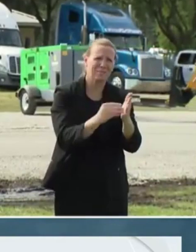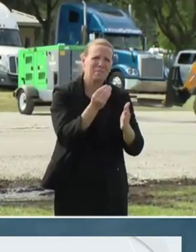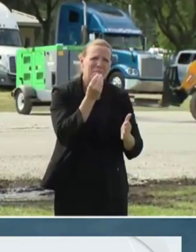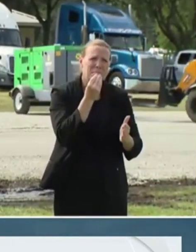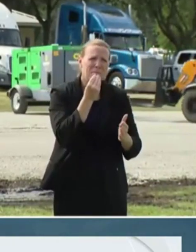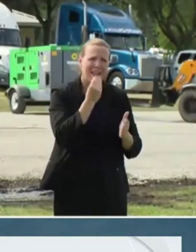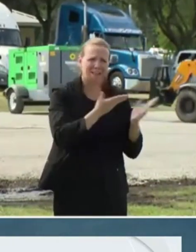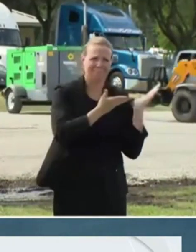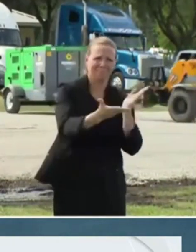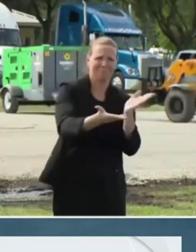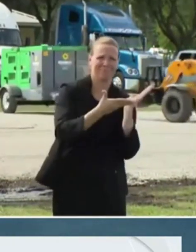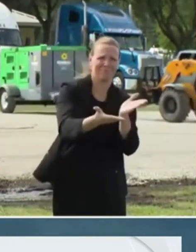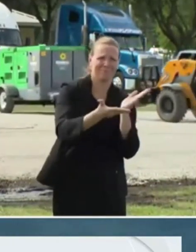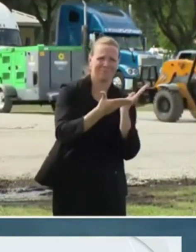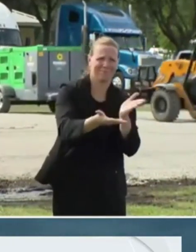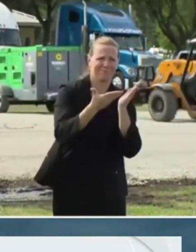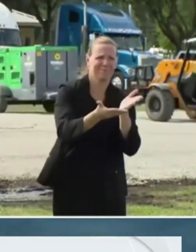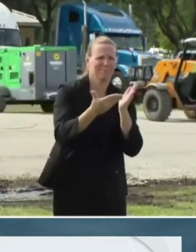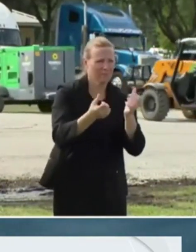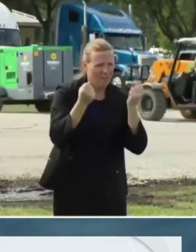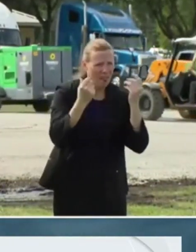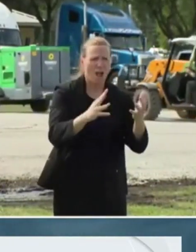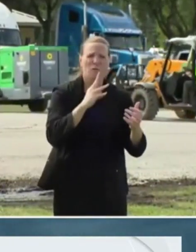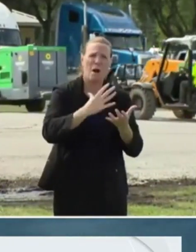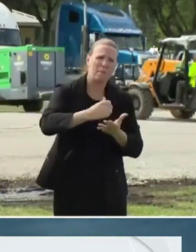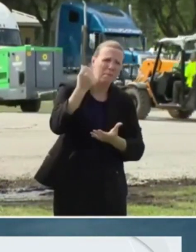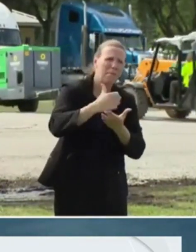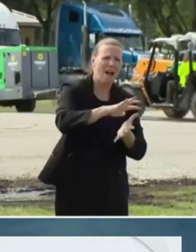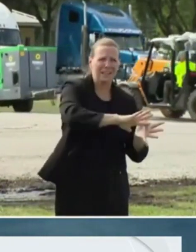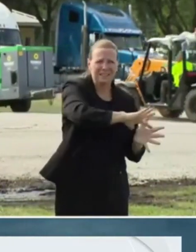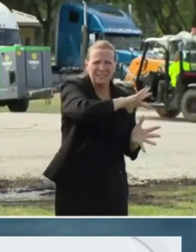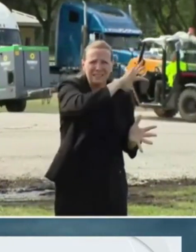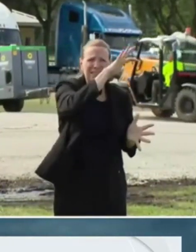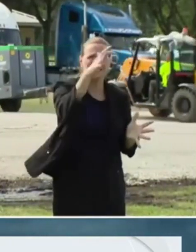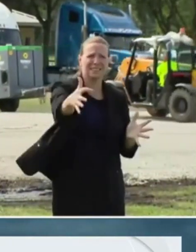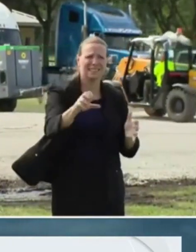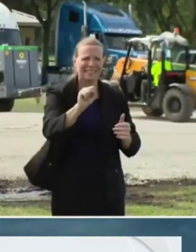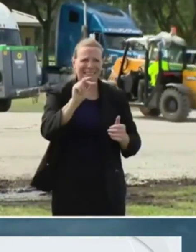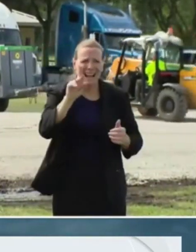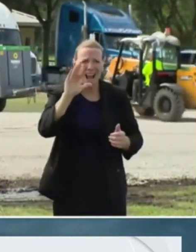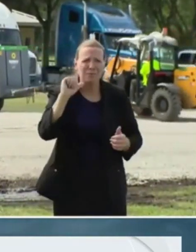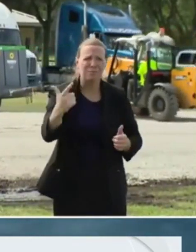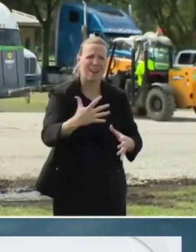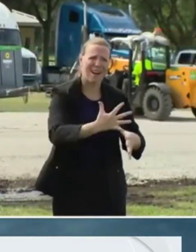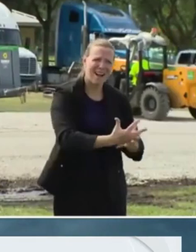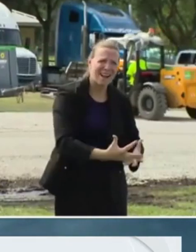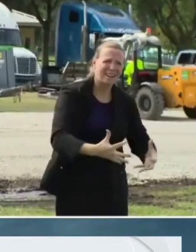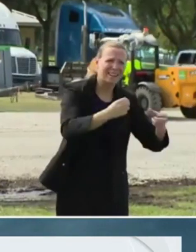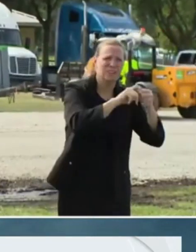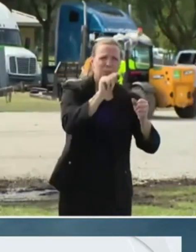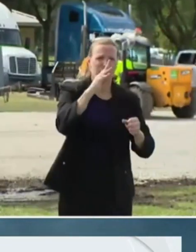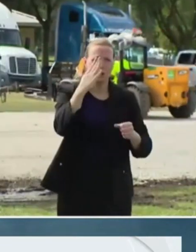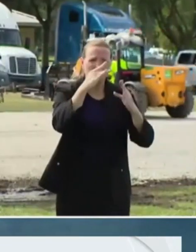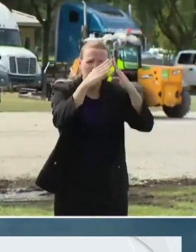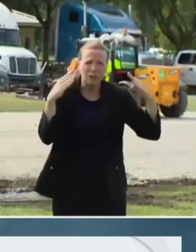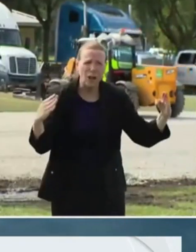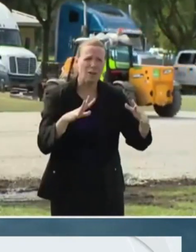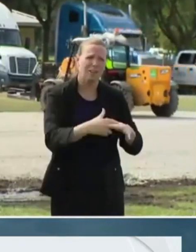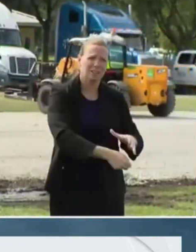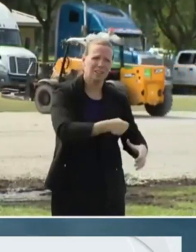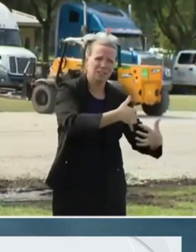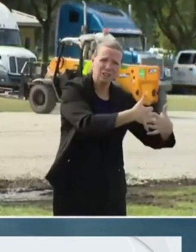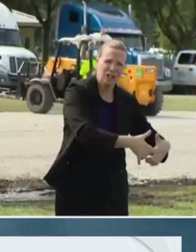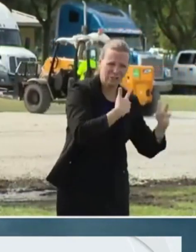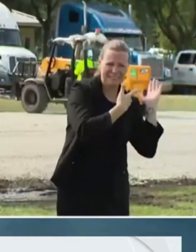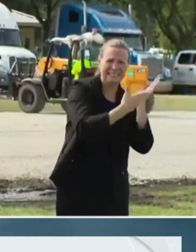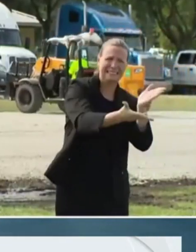of water bottles, hundreds of thousands of sandbags, a lot of tarps and a lot of generators, and many other things. And so that is